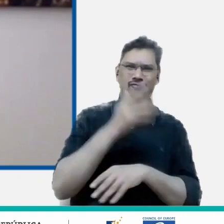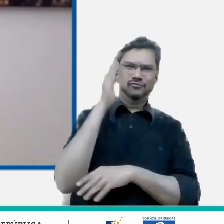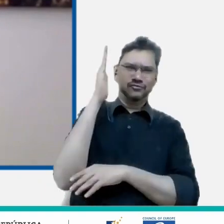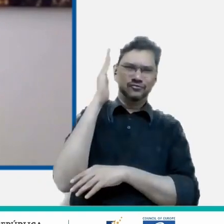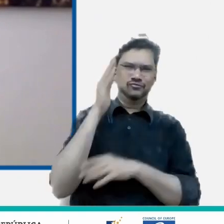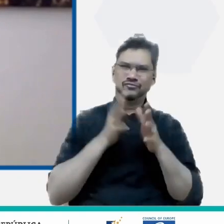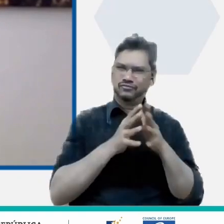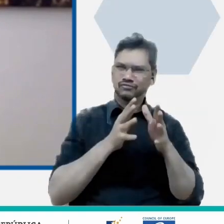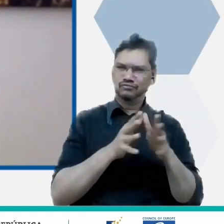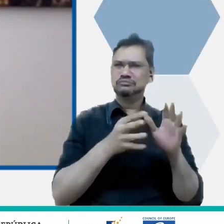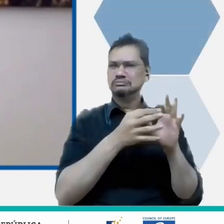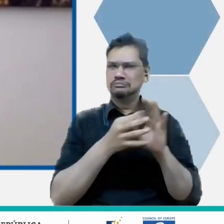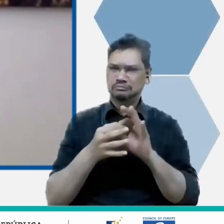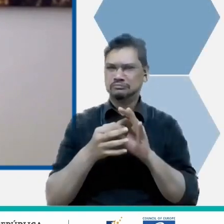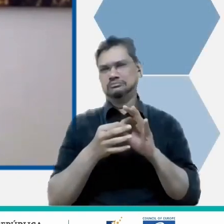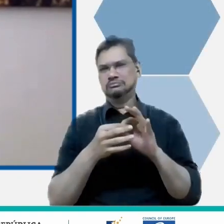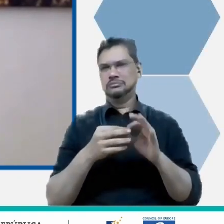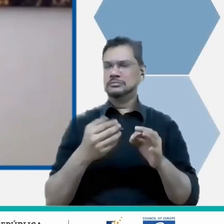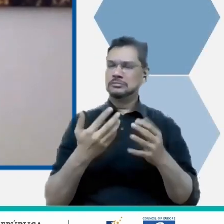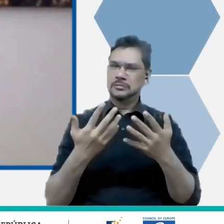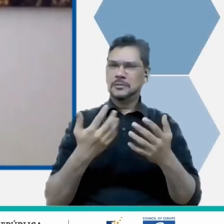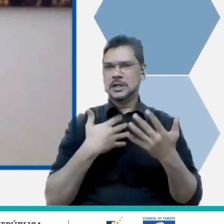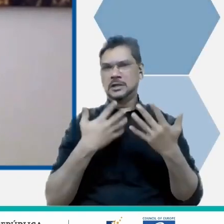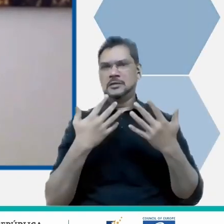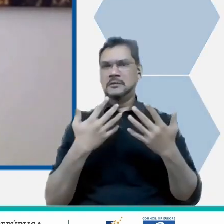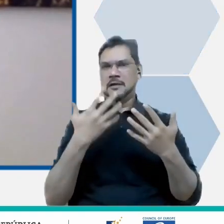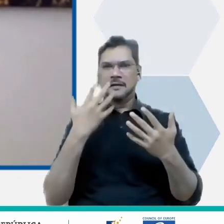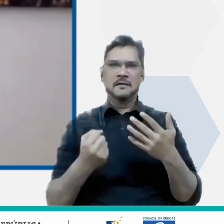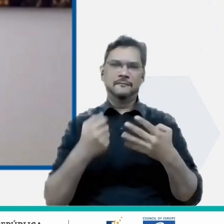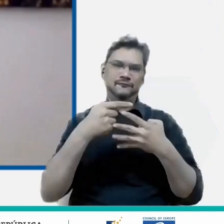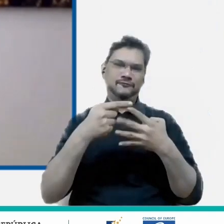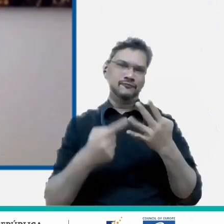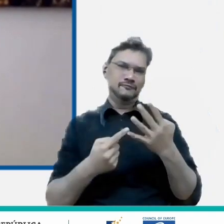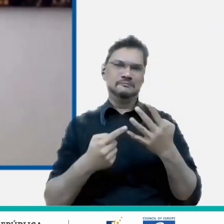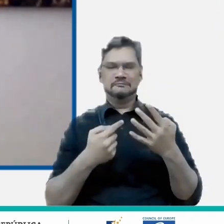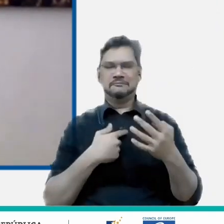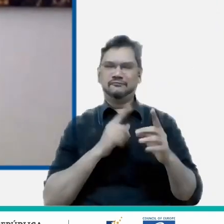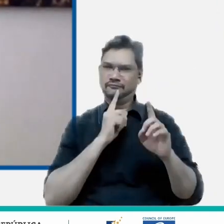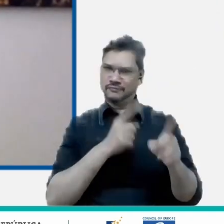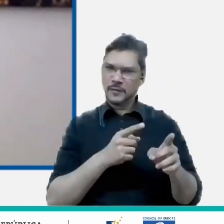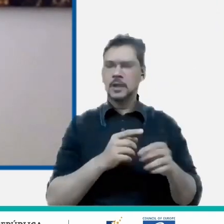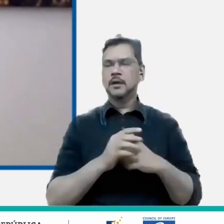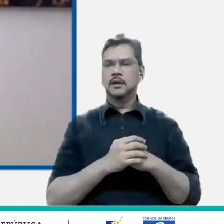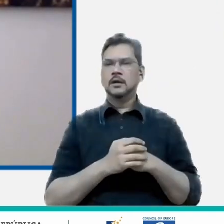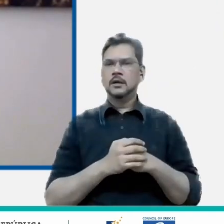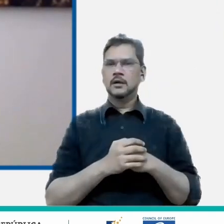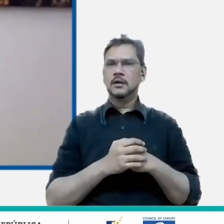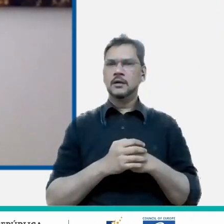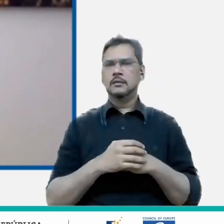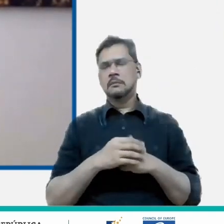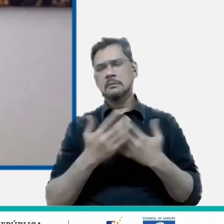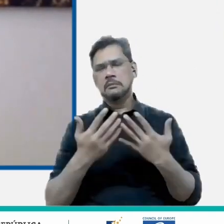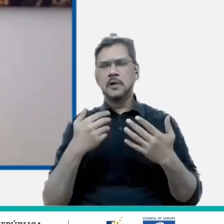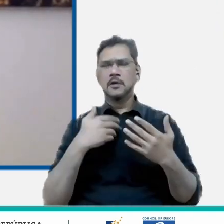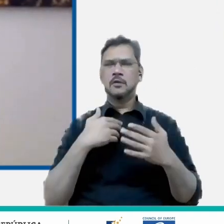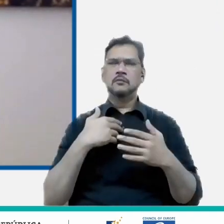Let me stop only with one. I mean, I think that I will not focus on this, but we try to do a lot in engaging